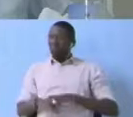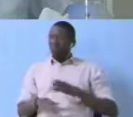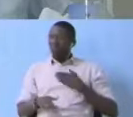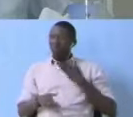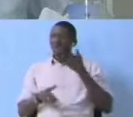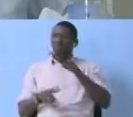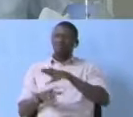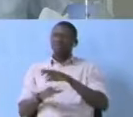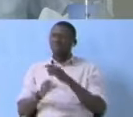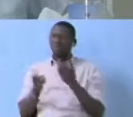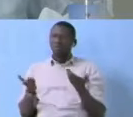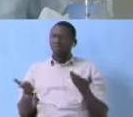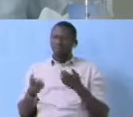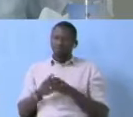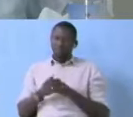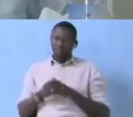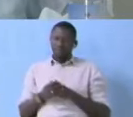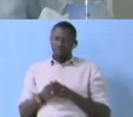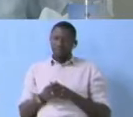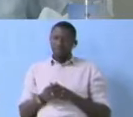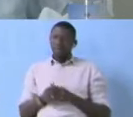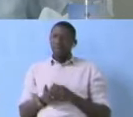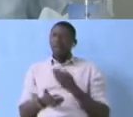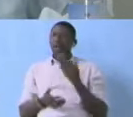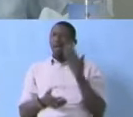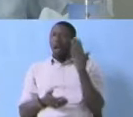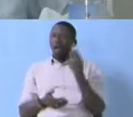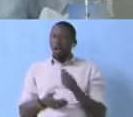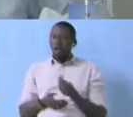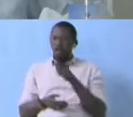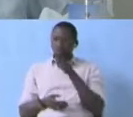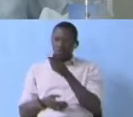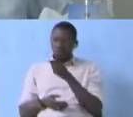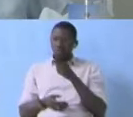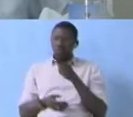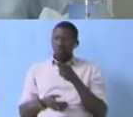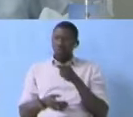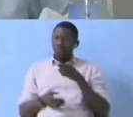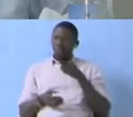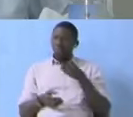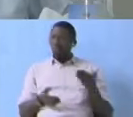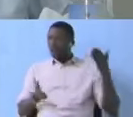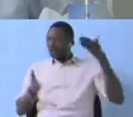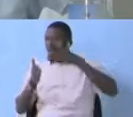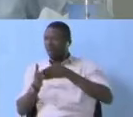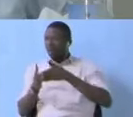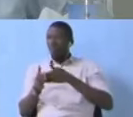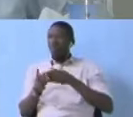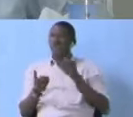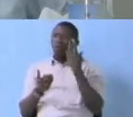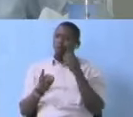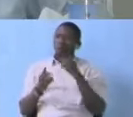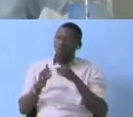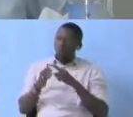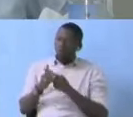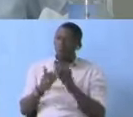just answer the question. How did you come to be taken, or how did it happen that you moved